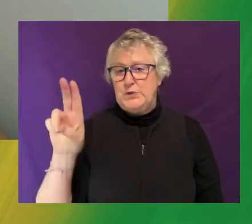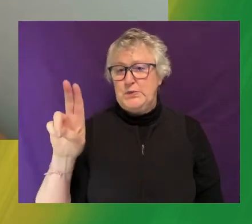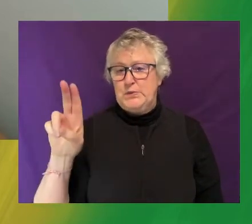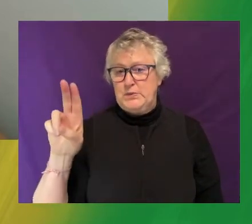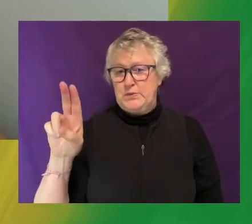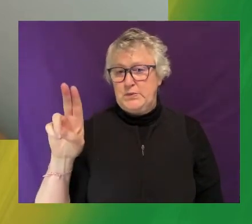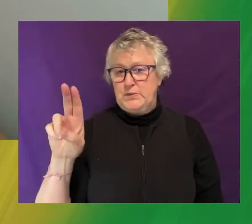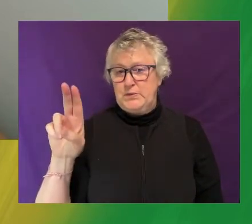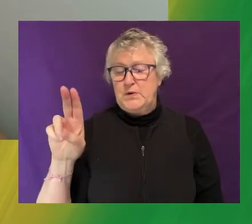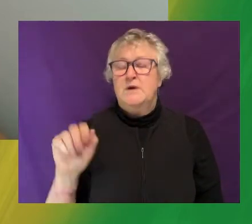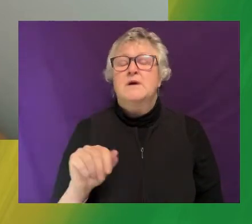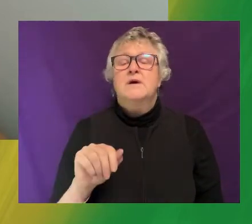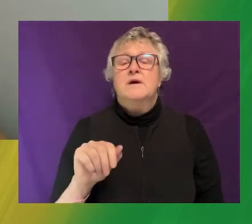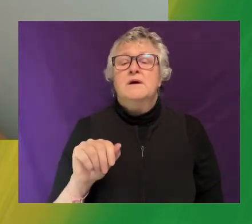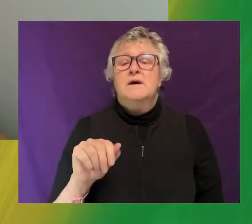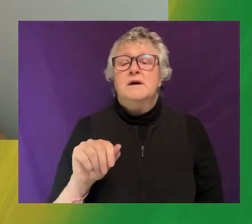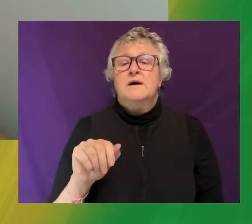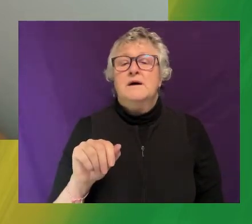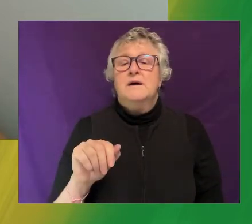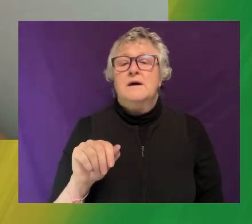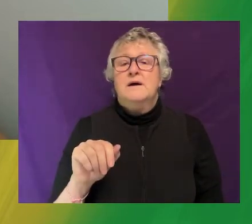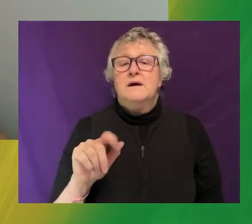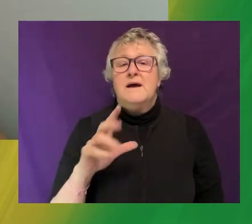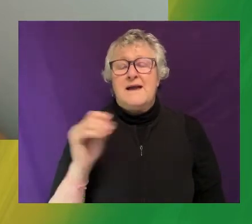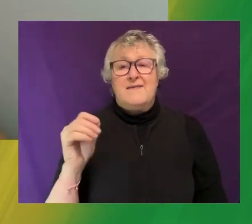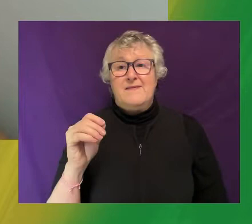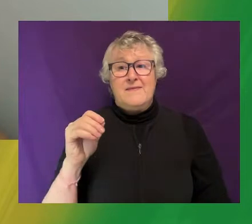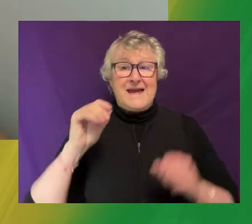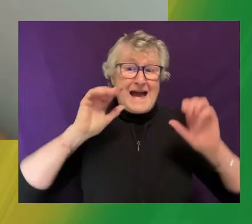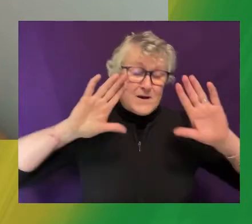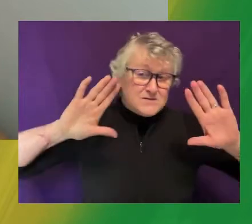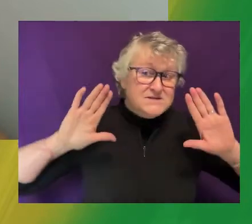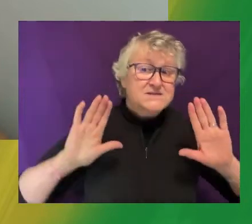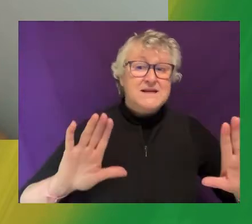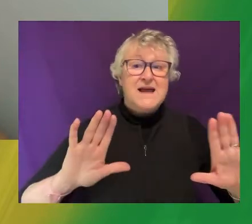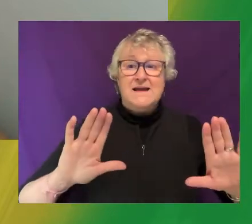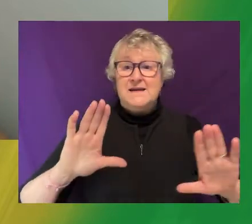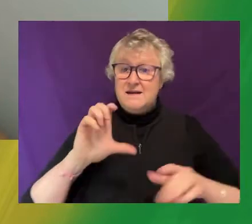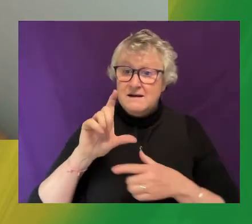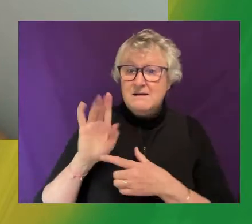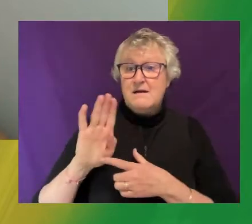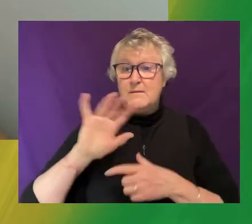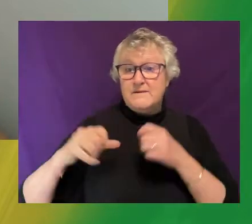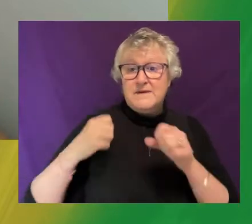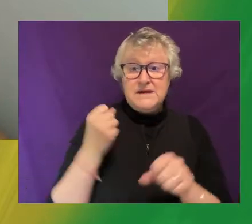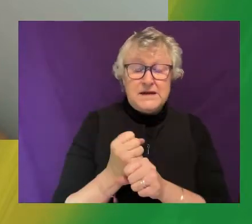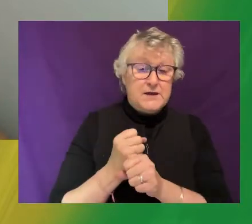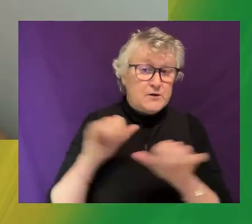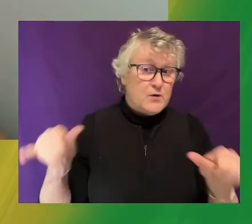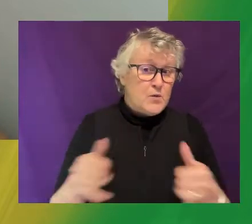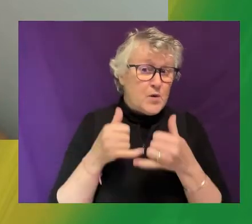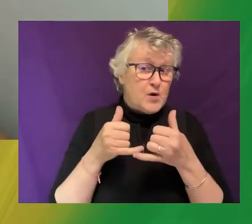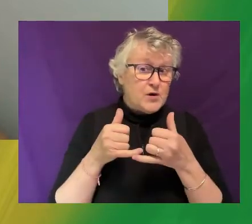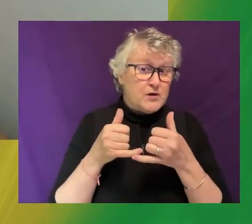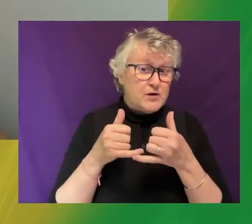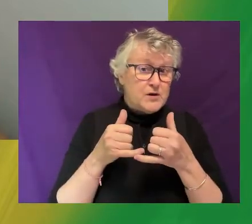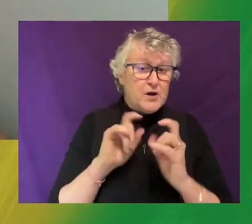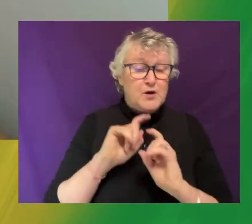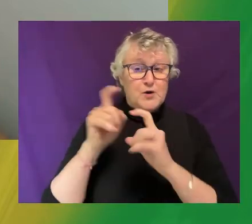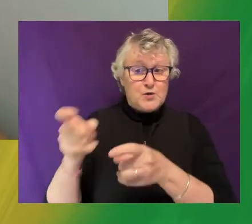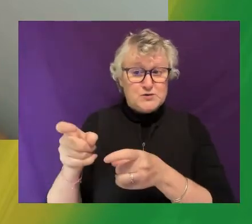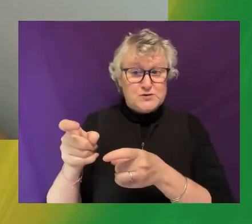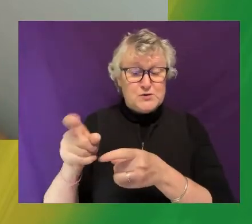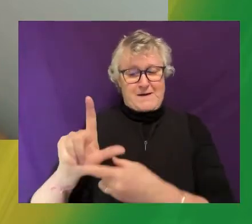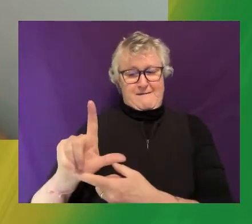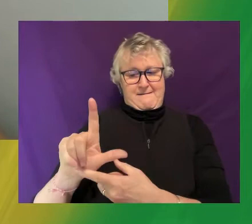and 1995. And the Outstanding Regional Club of the Year award goes to Los